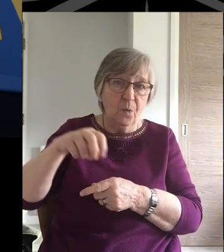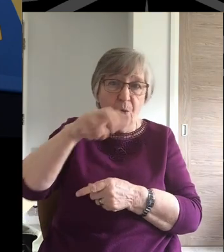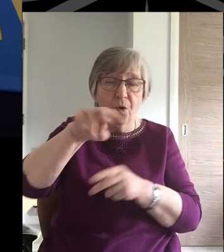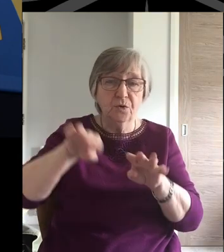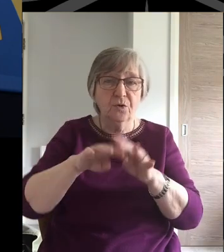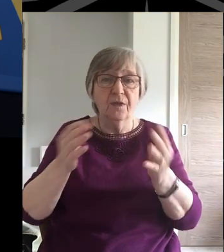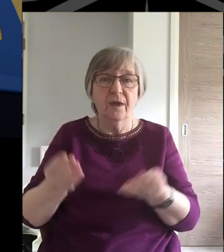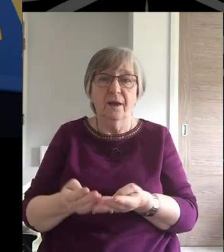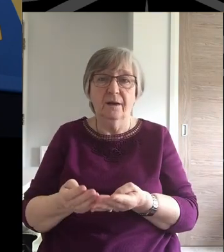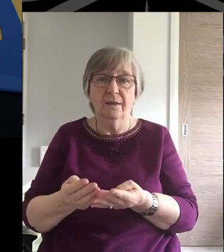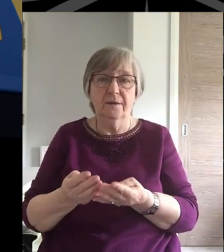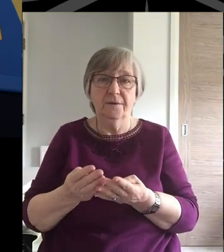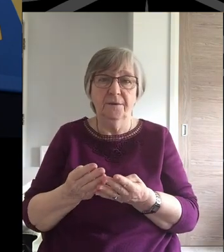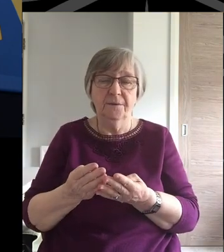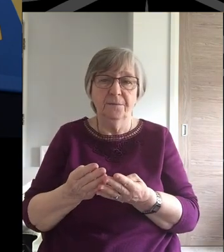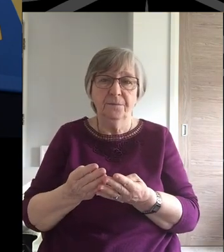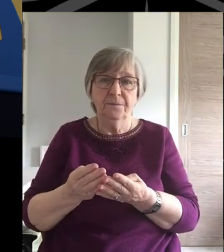Galilee.